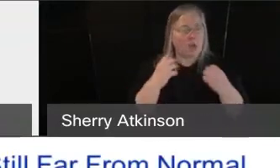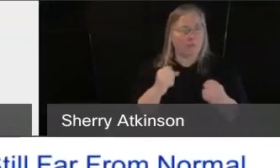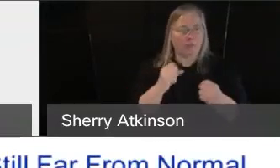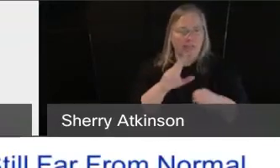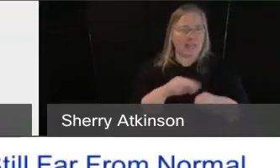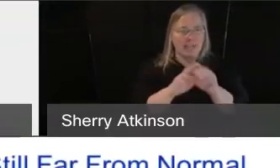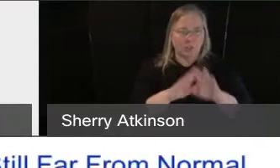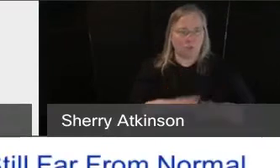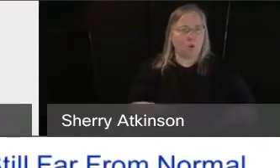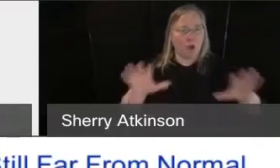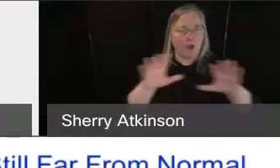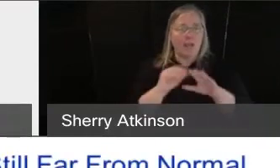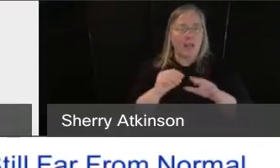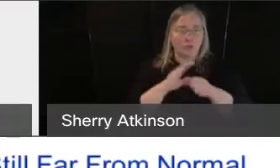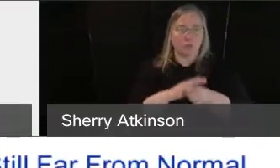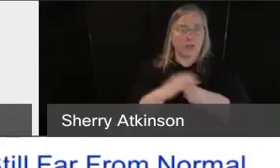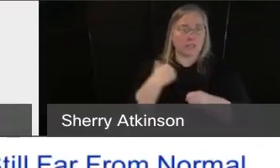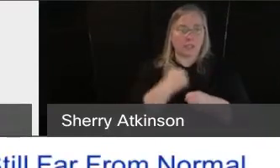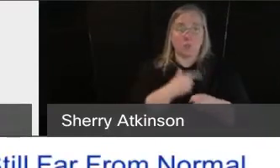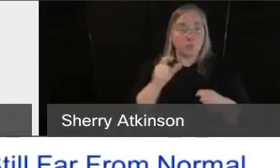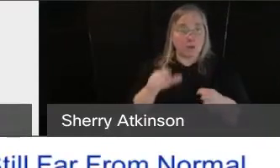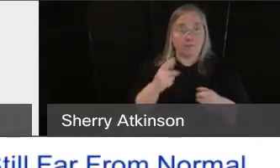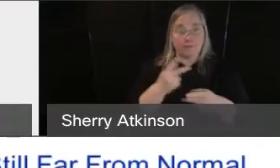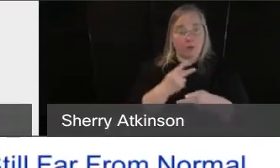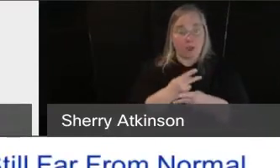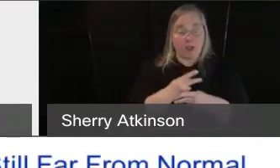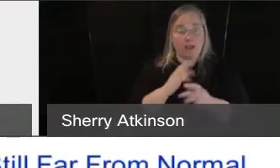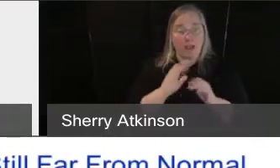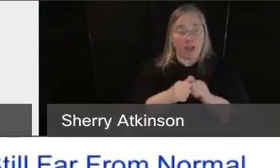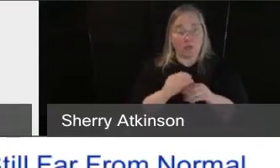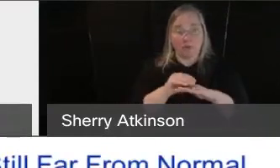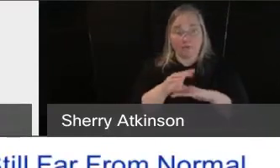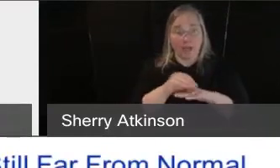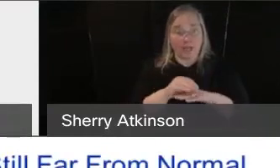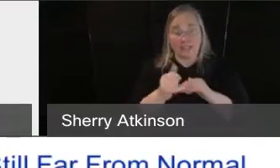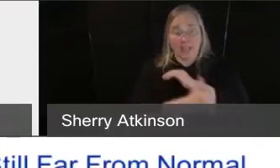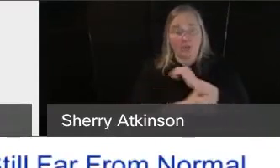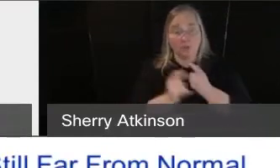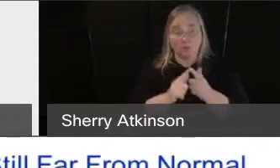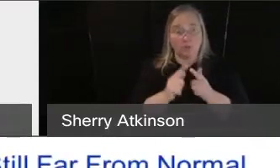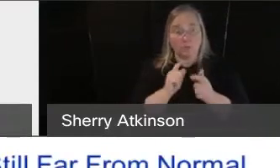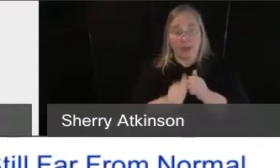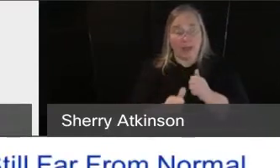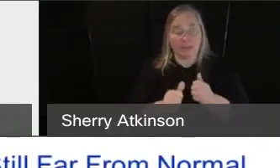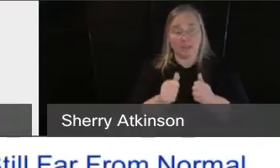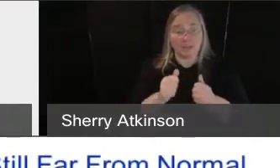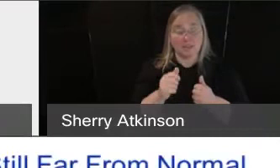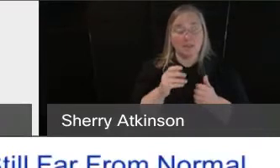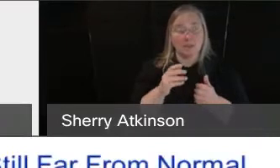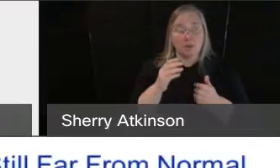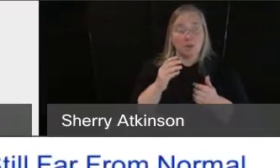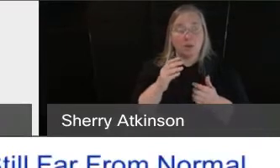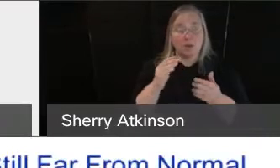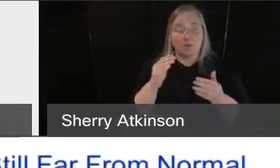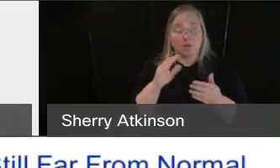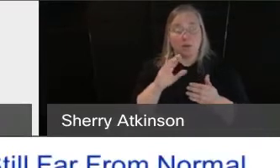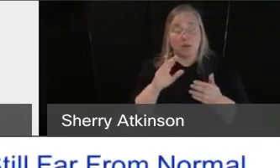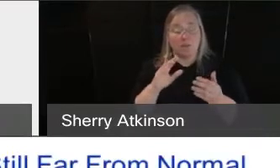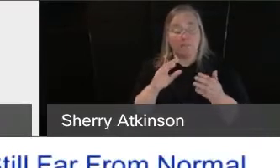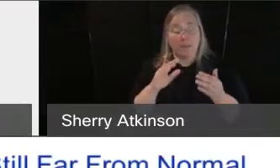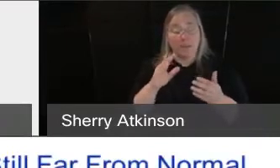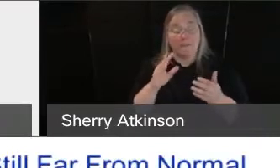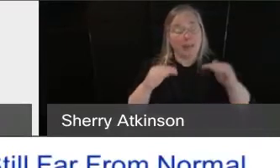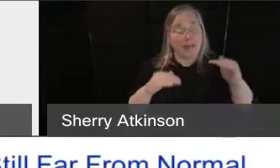who have to figure out how to advise the county to best balance its revenues and expenses. The slide on the right is the back to